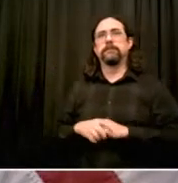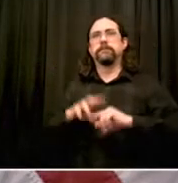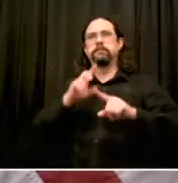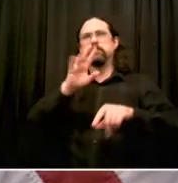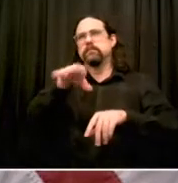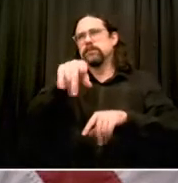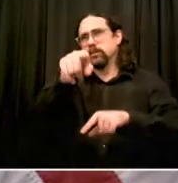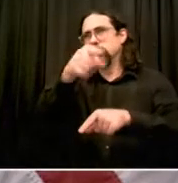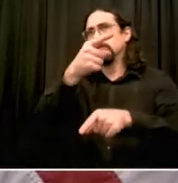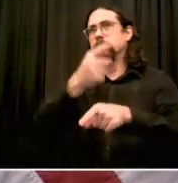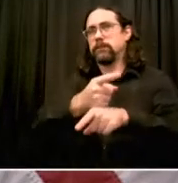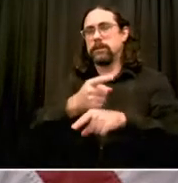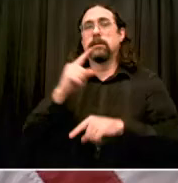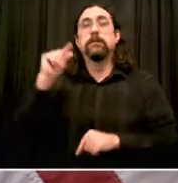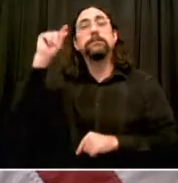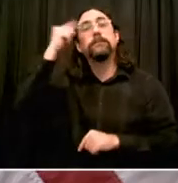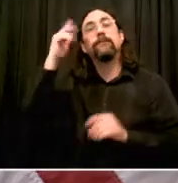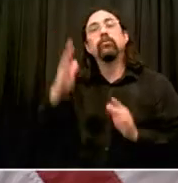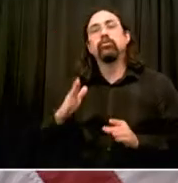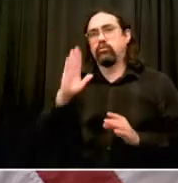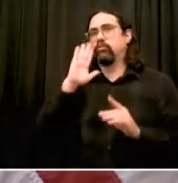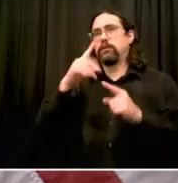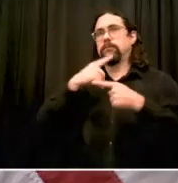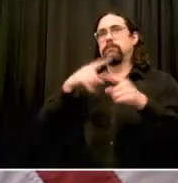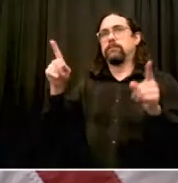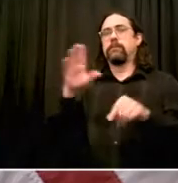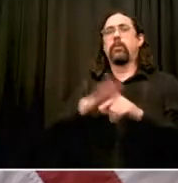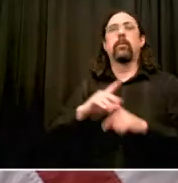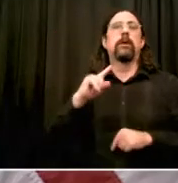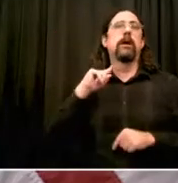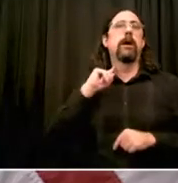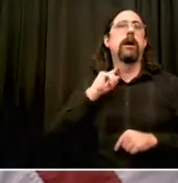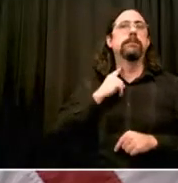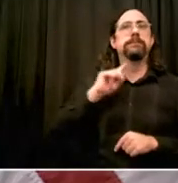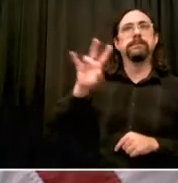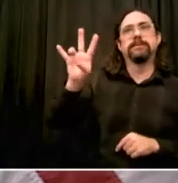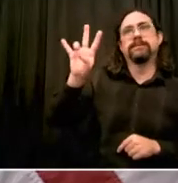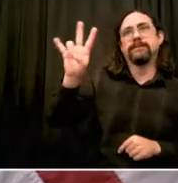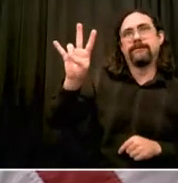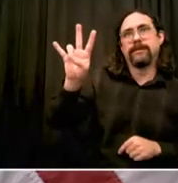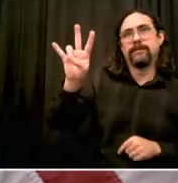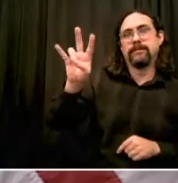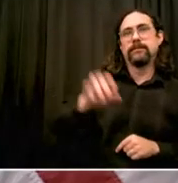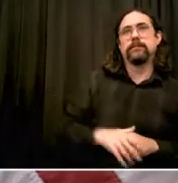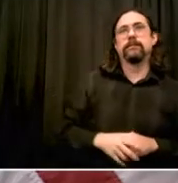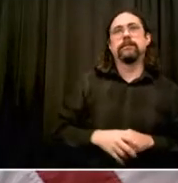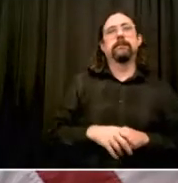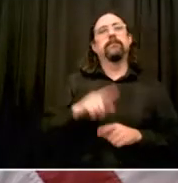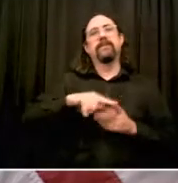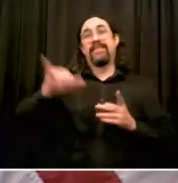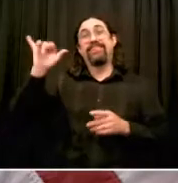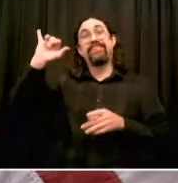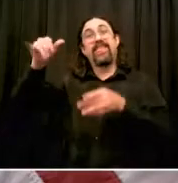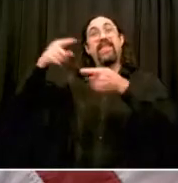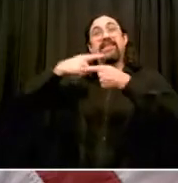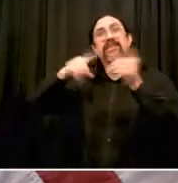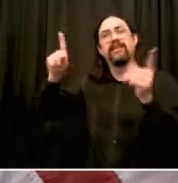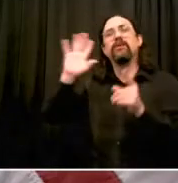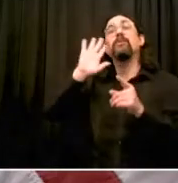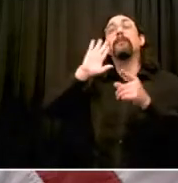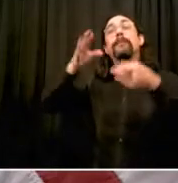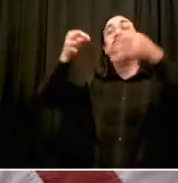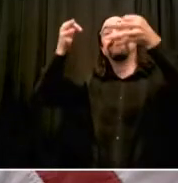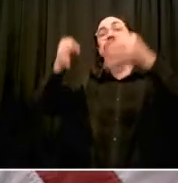to move forward. And we respect the state's role in this, obviously. But between August